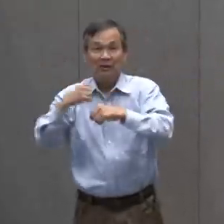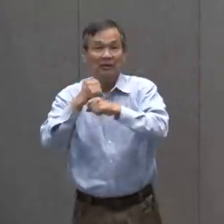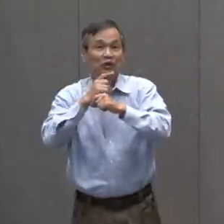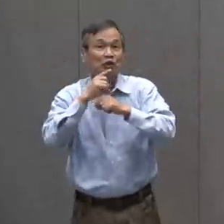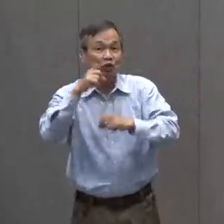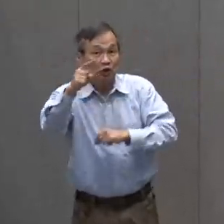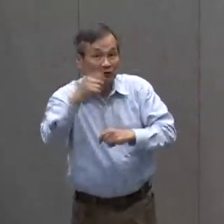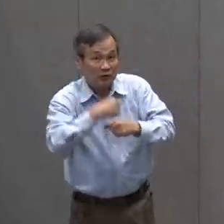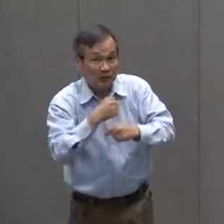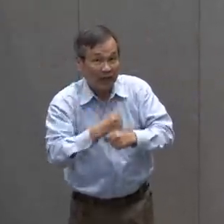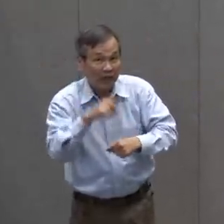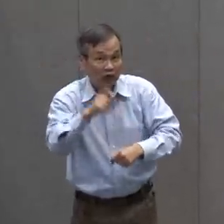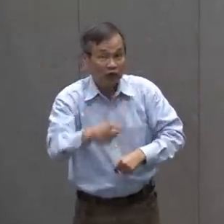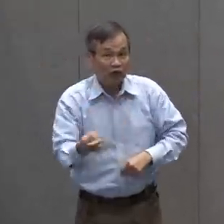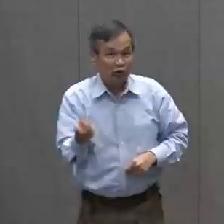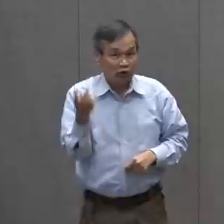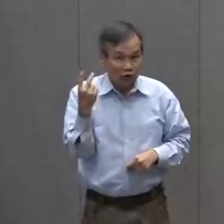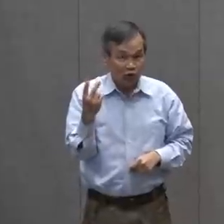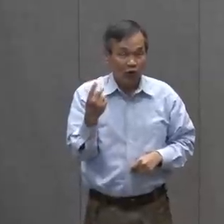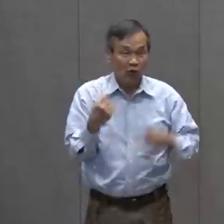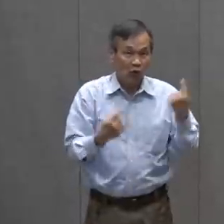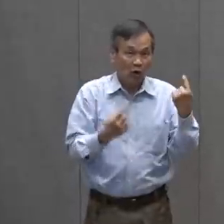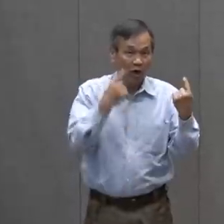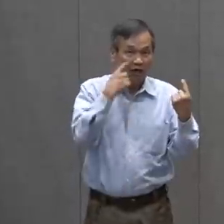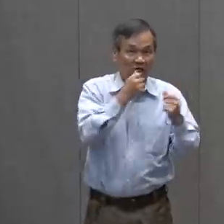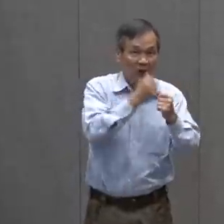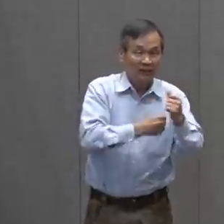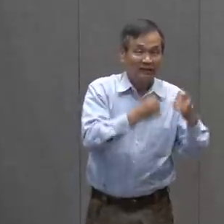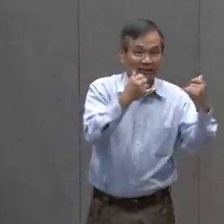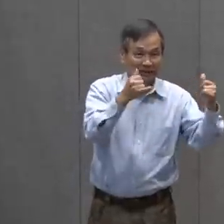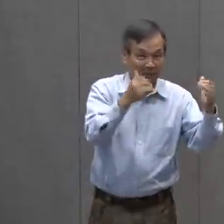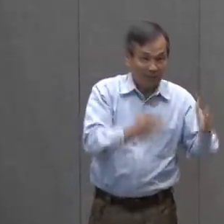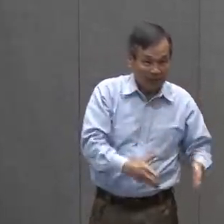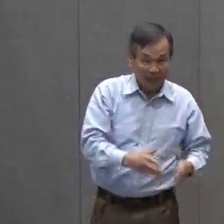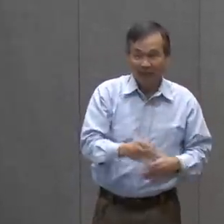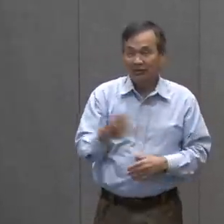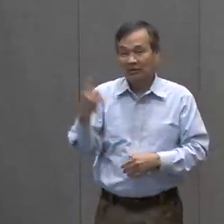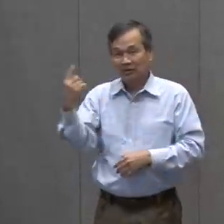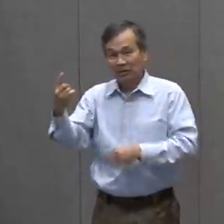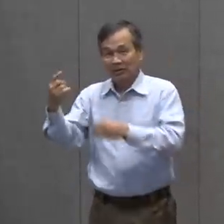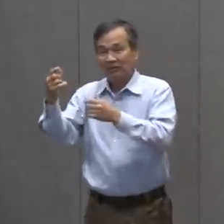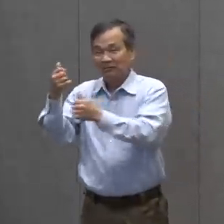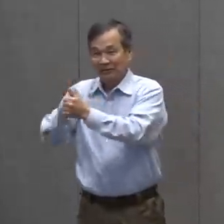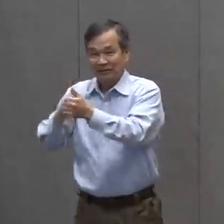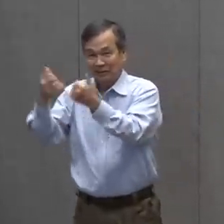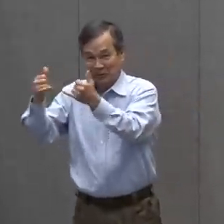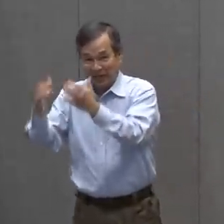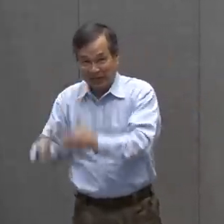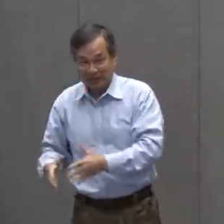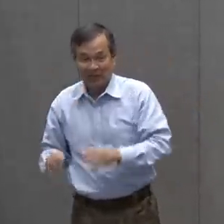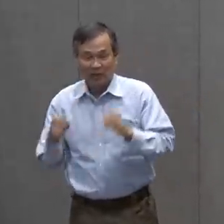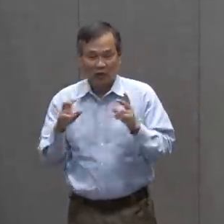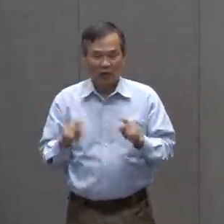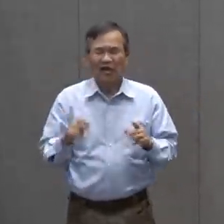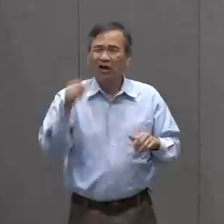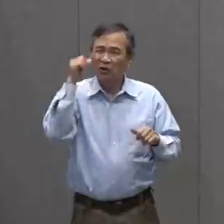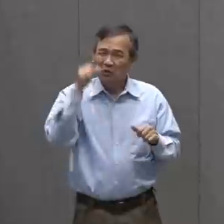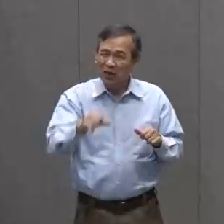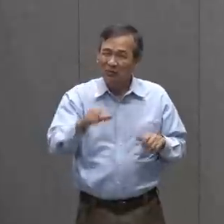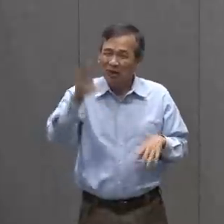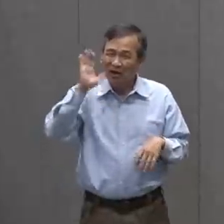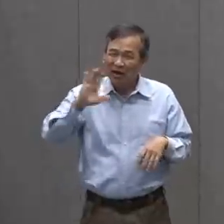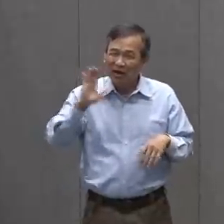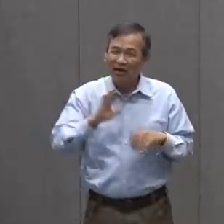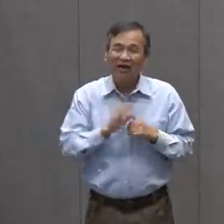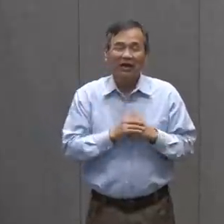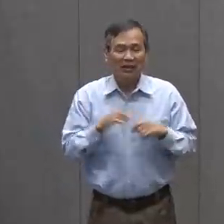have a separate game board for each of the players that is there with you. So just a reminder from earlier in this week,